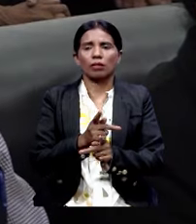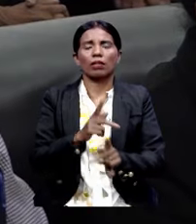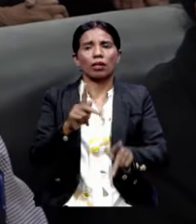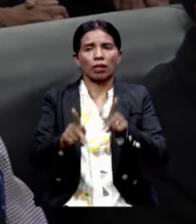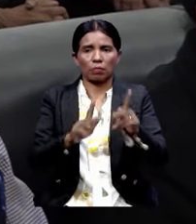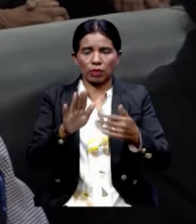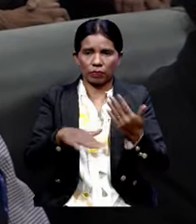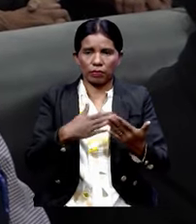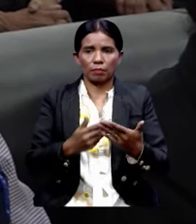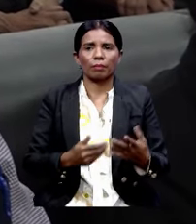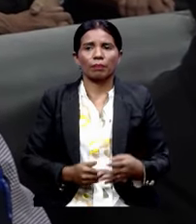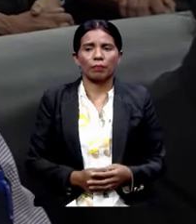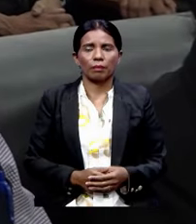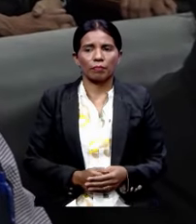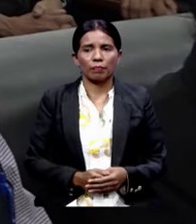people.